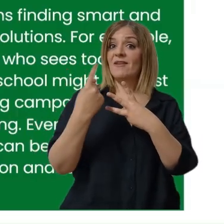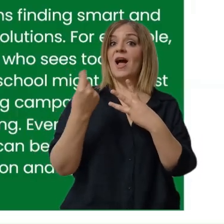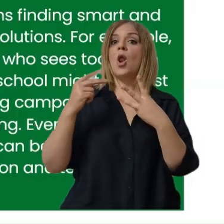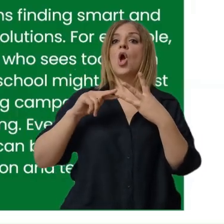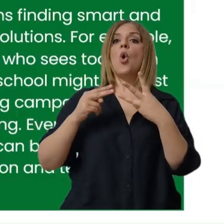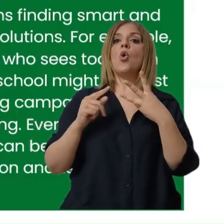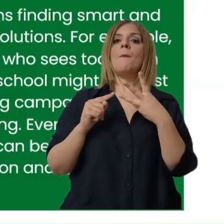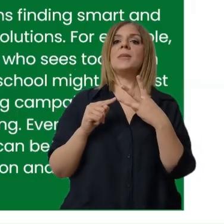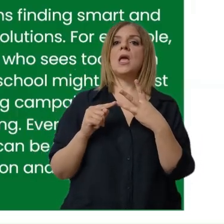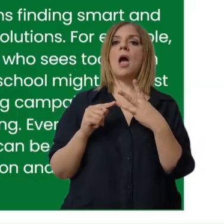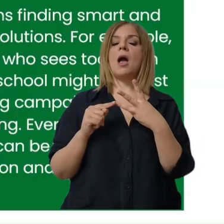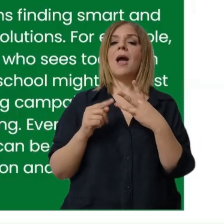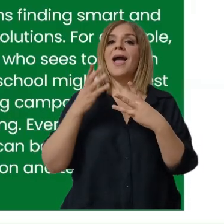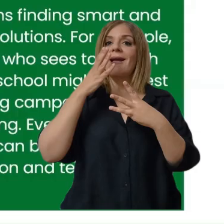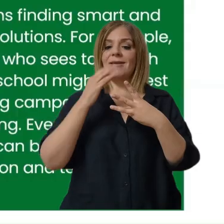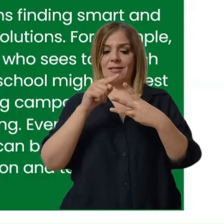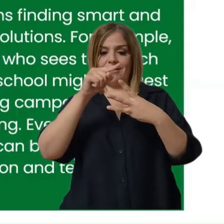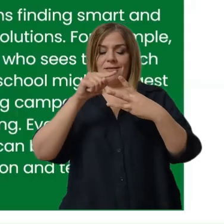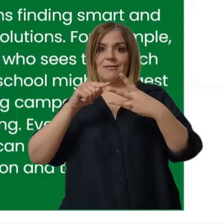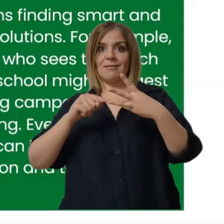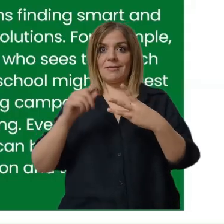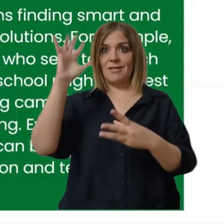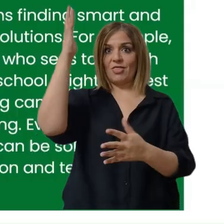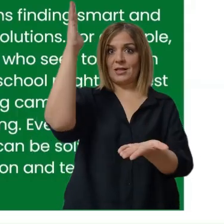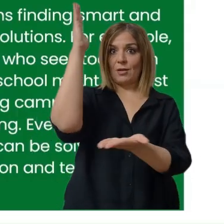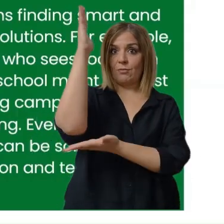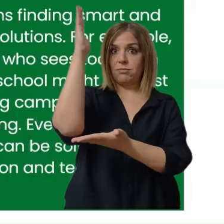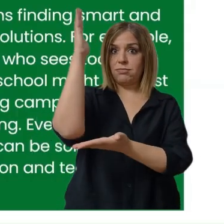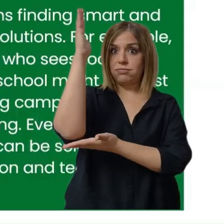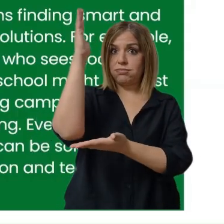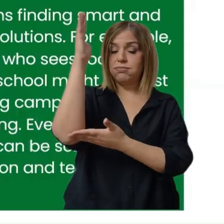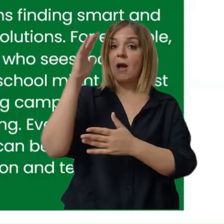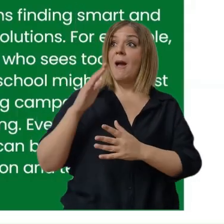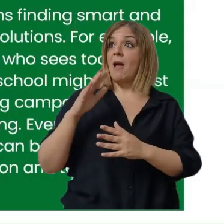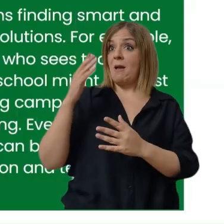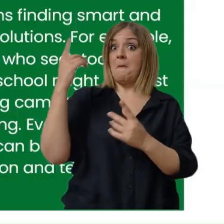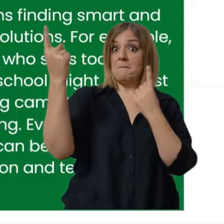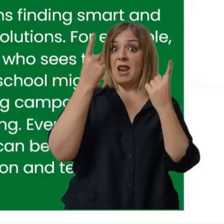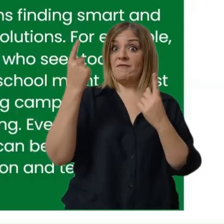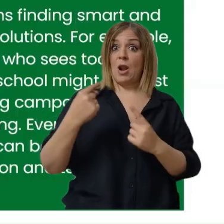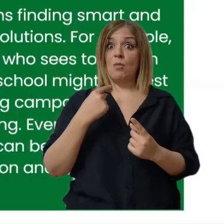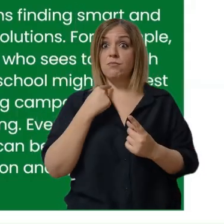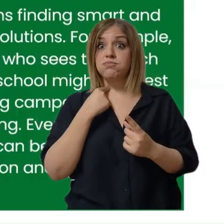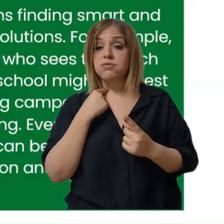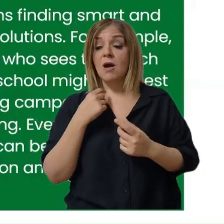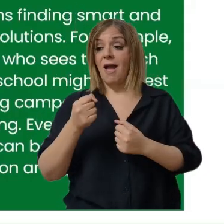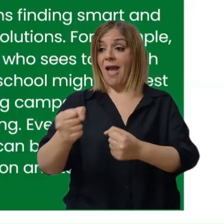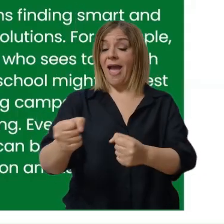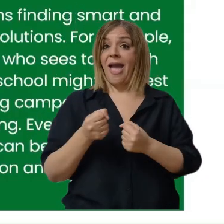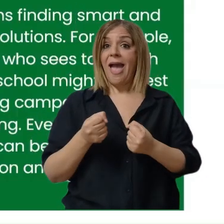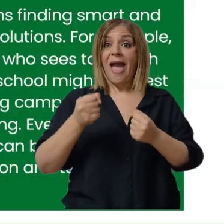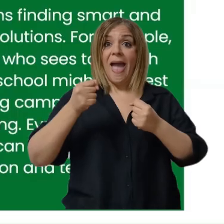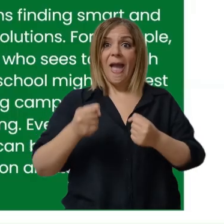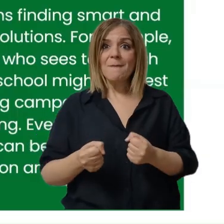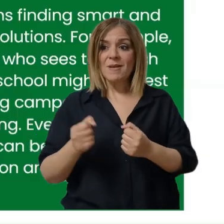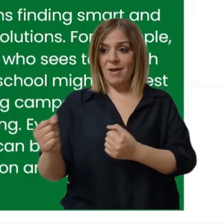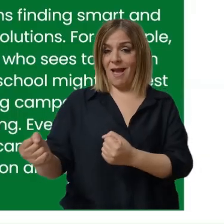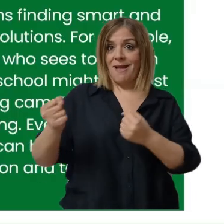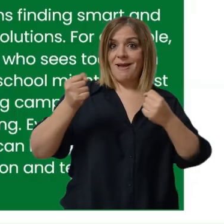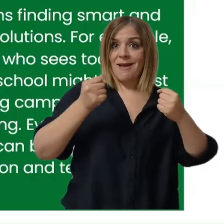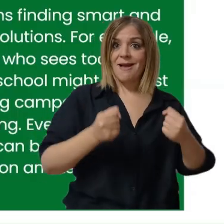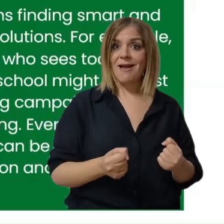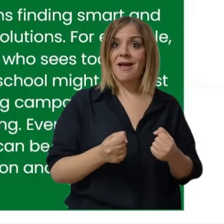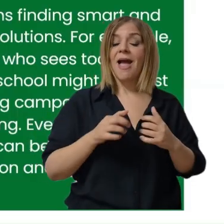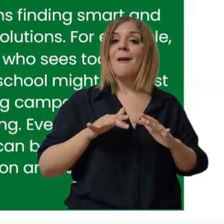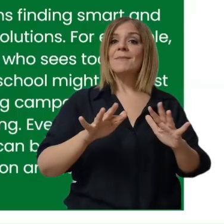the economy, because by cutting trees, we are affecting directly the environment. By using furnitures that will be, we